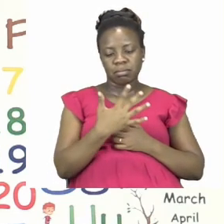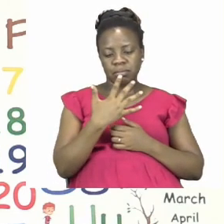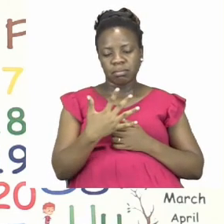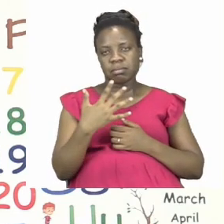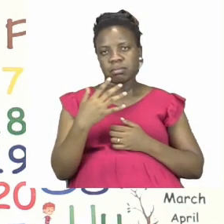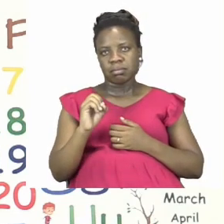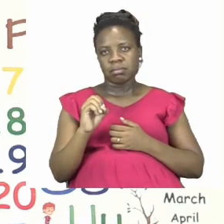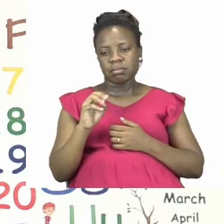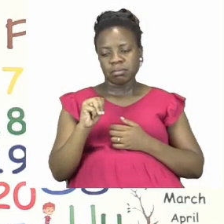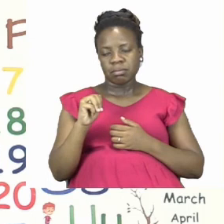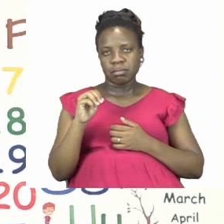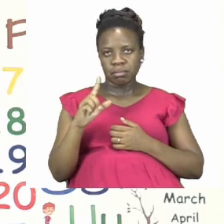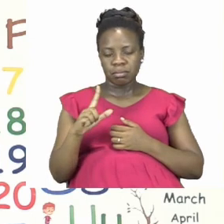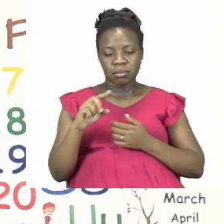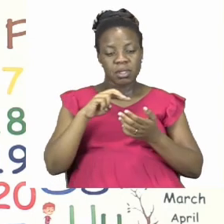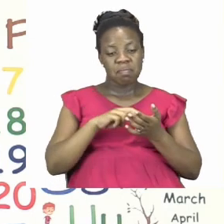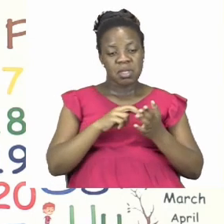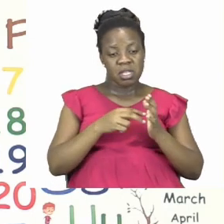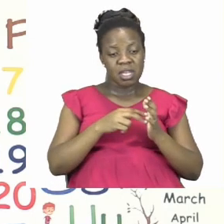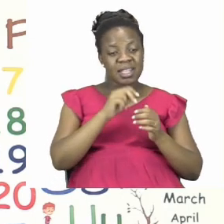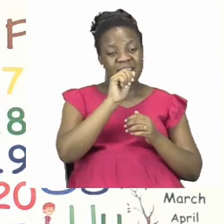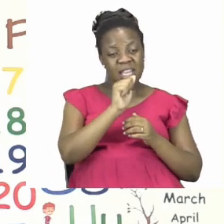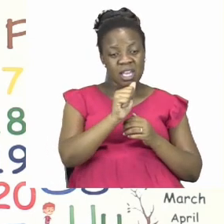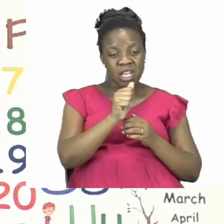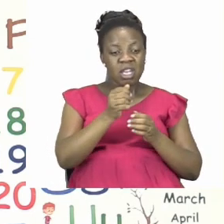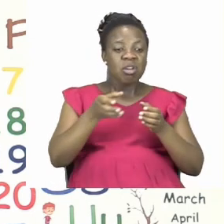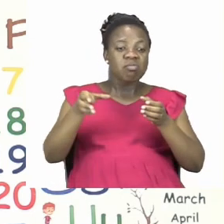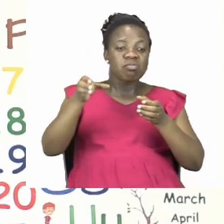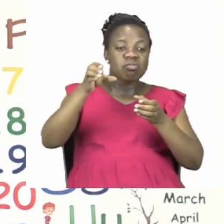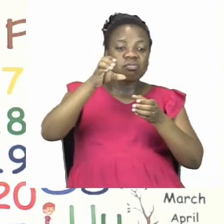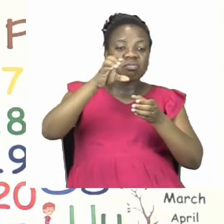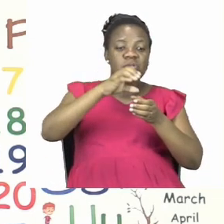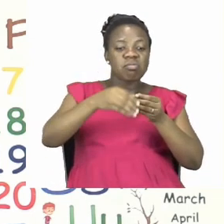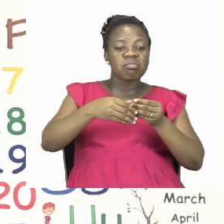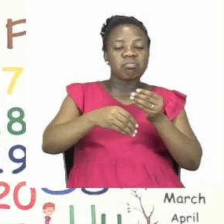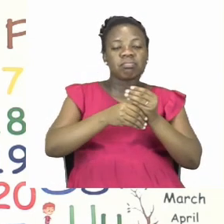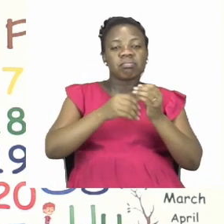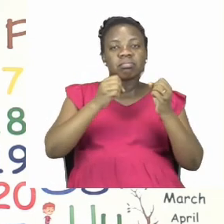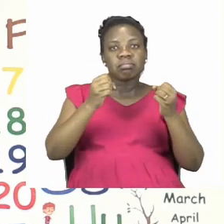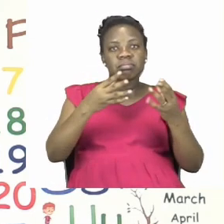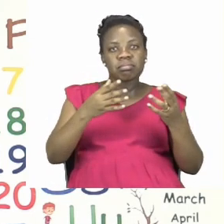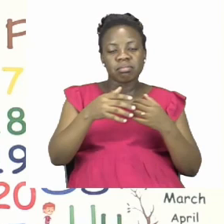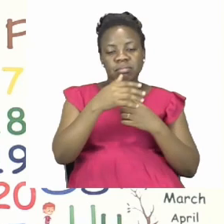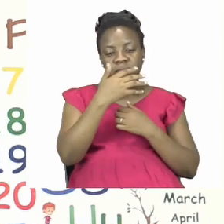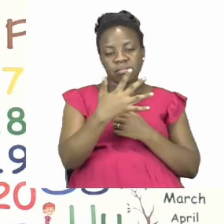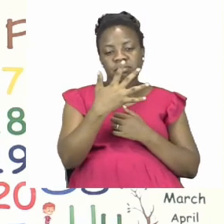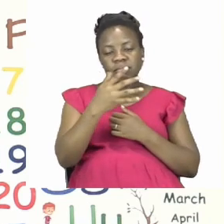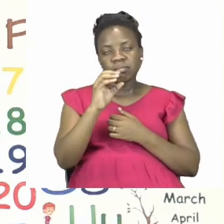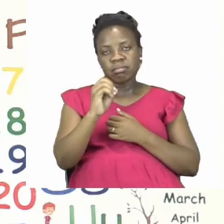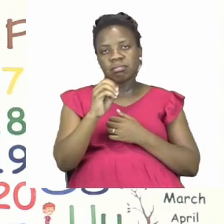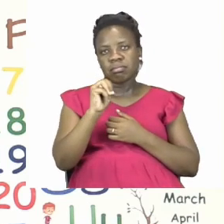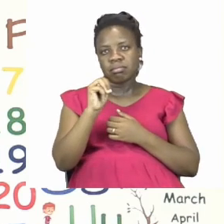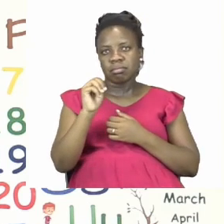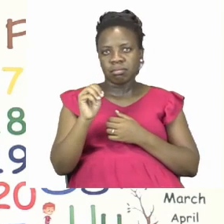550 milliliters. That's how much we need to fill up the jar. So take your time, boys and girls. Make